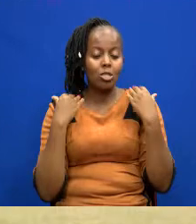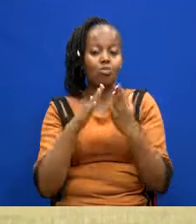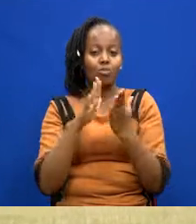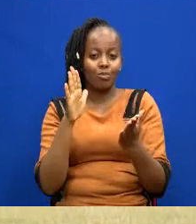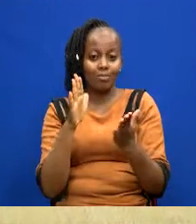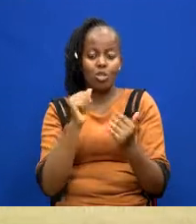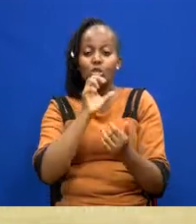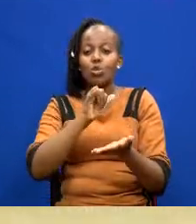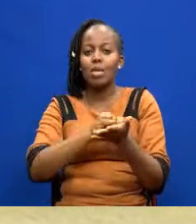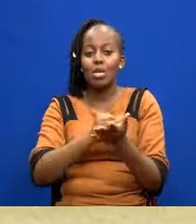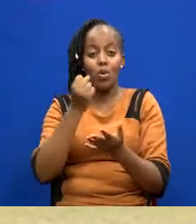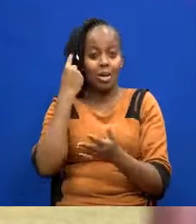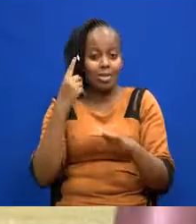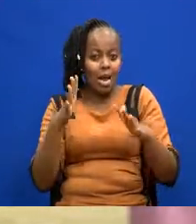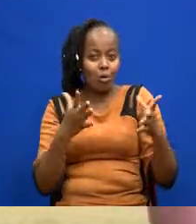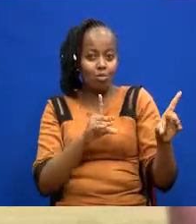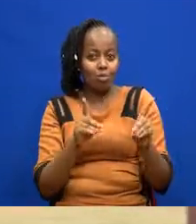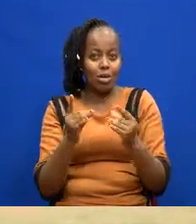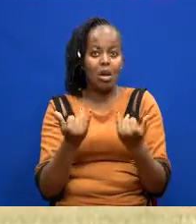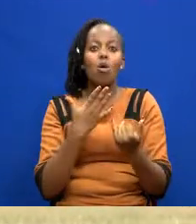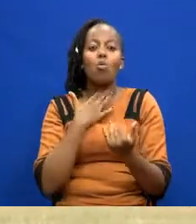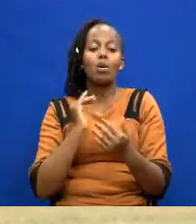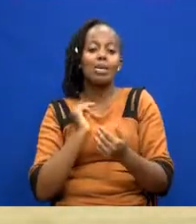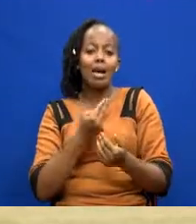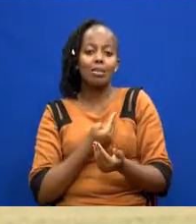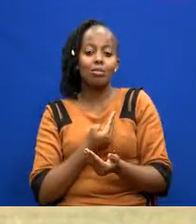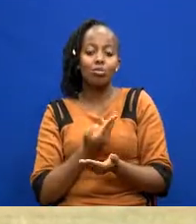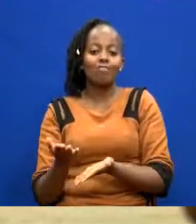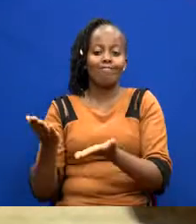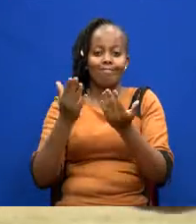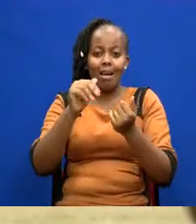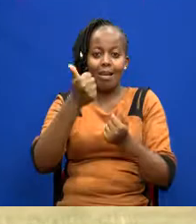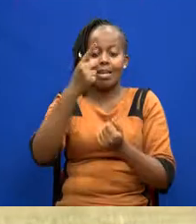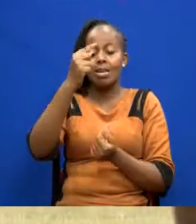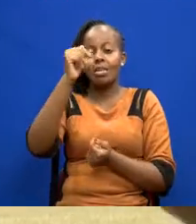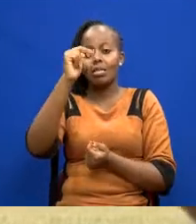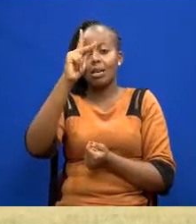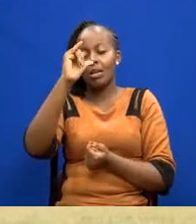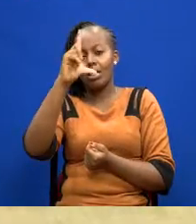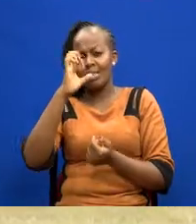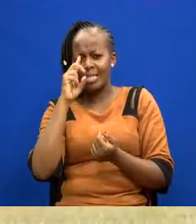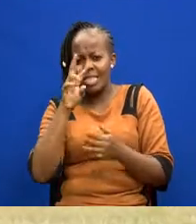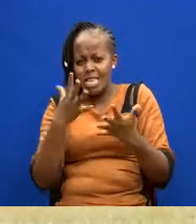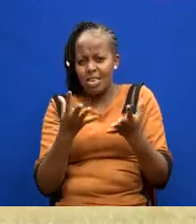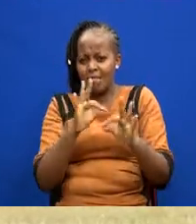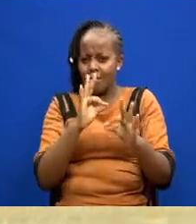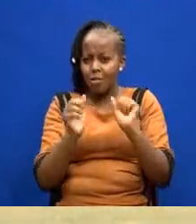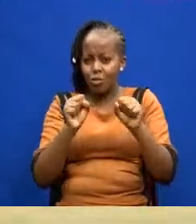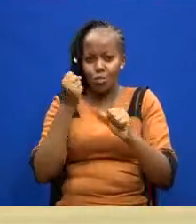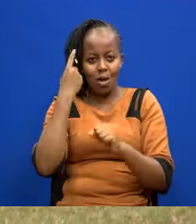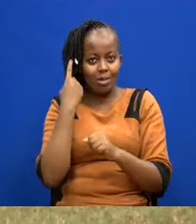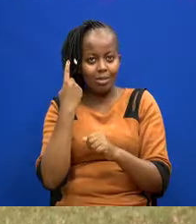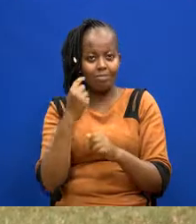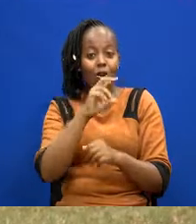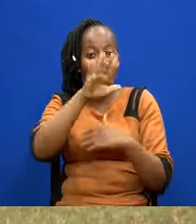this more often so that you get used to it. We're going to bring in another tackler to see if they have learned the same skill. Guys, are you having